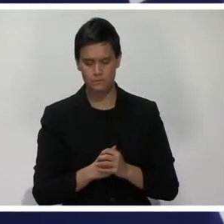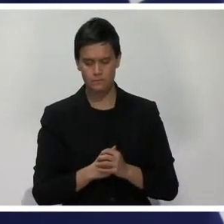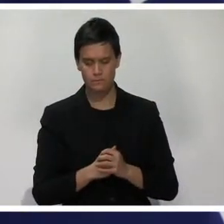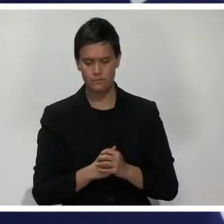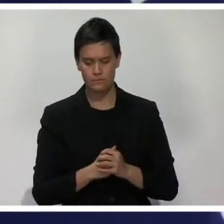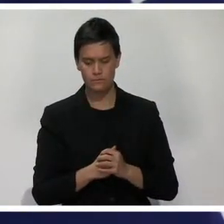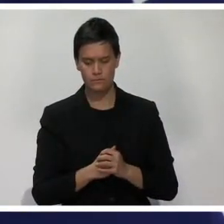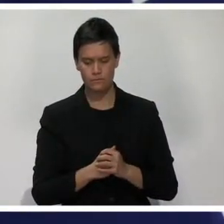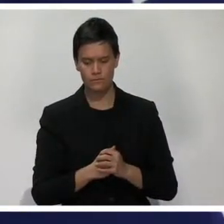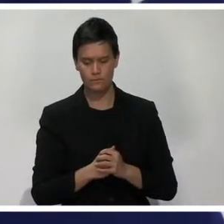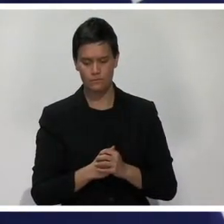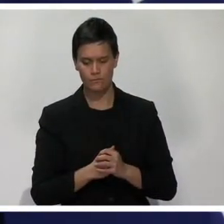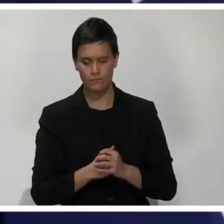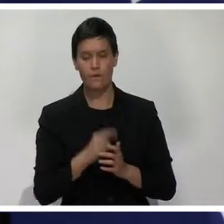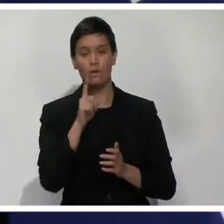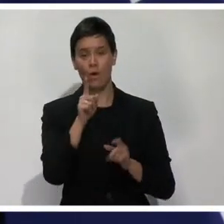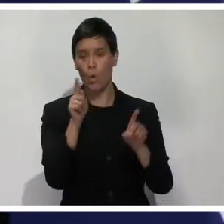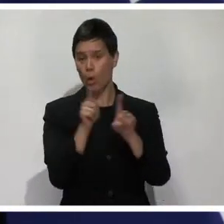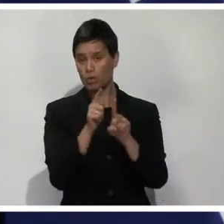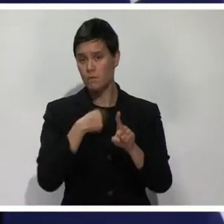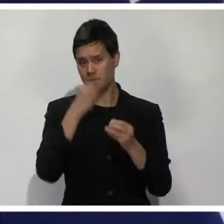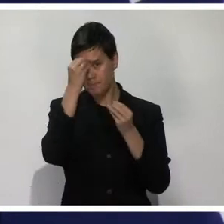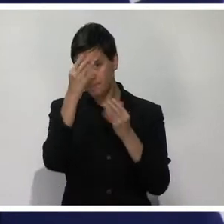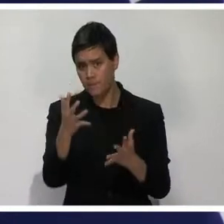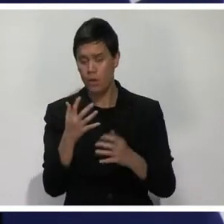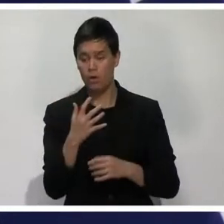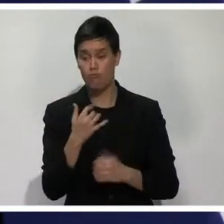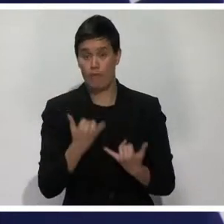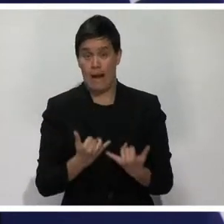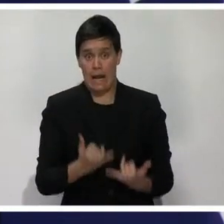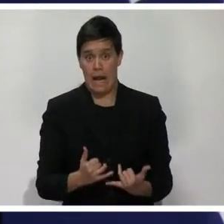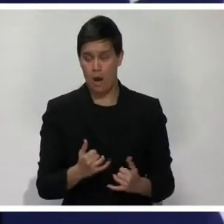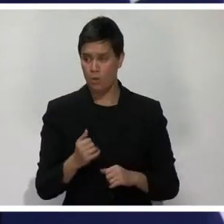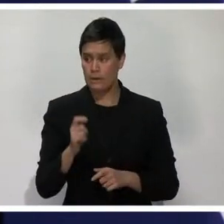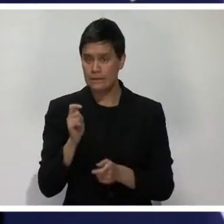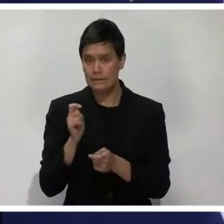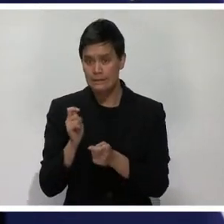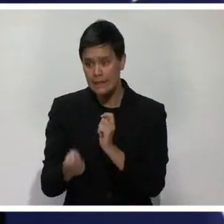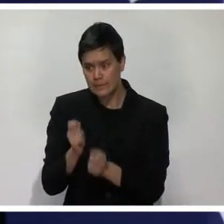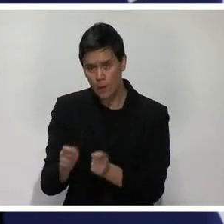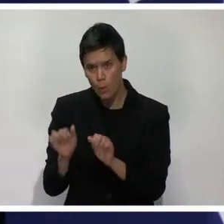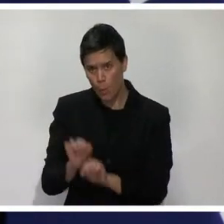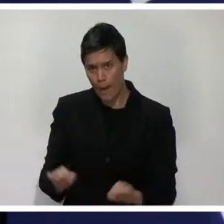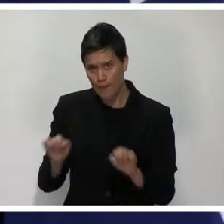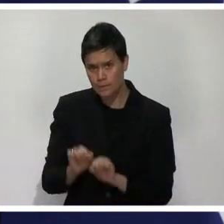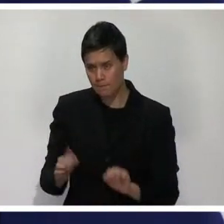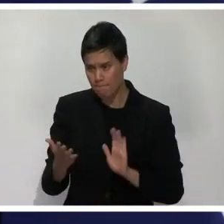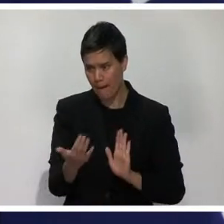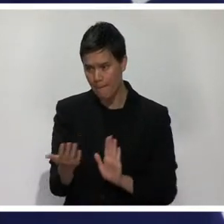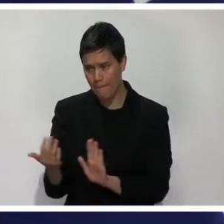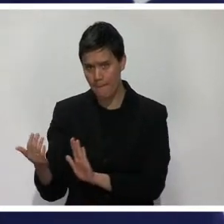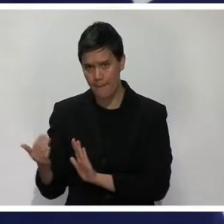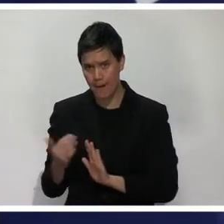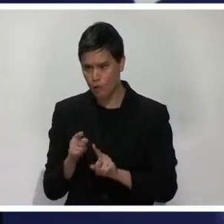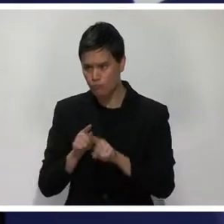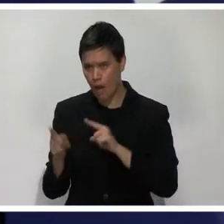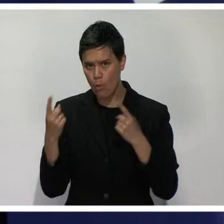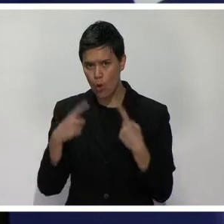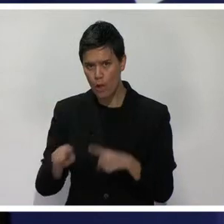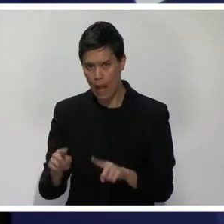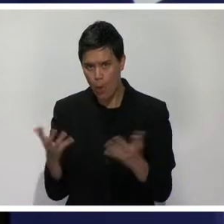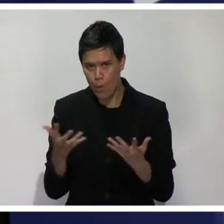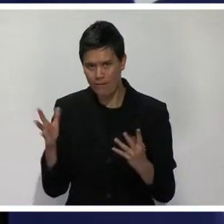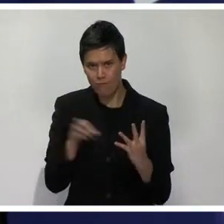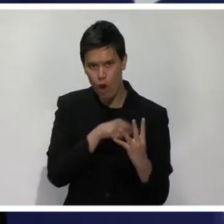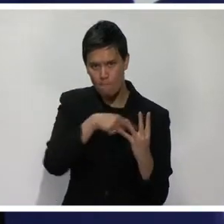are waiting on further information, further testing to demonstrate where our likely source cases, how likely